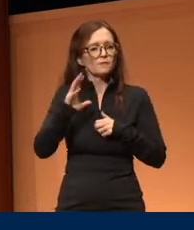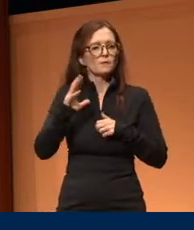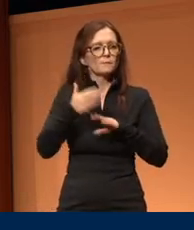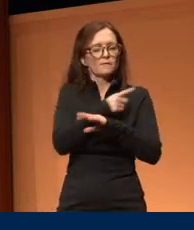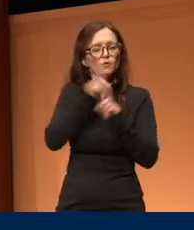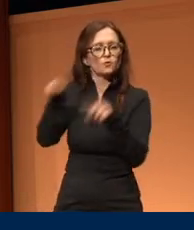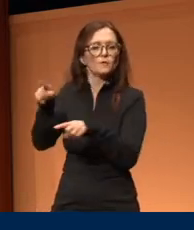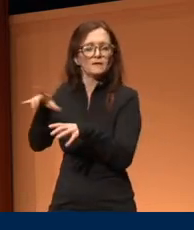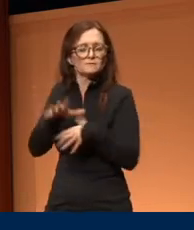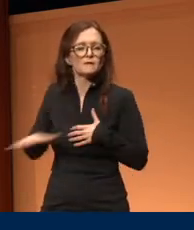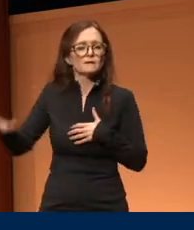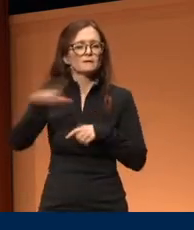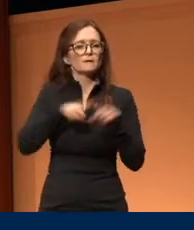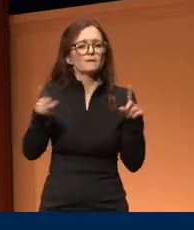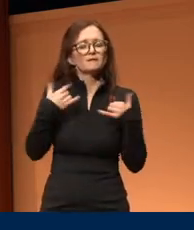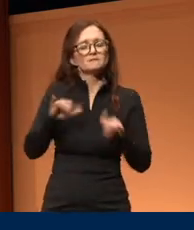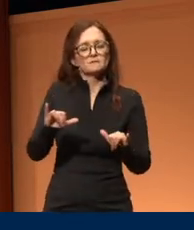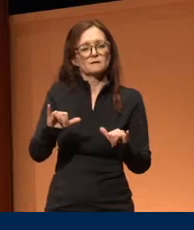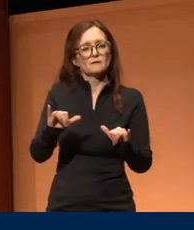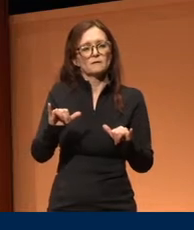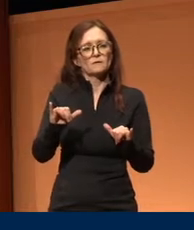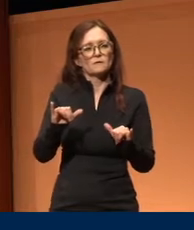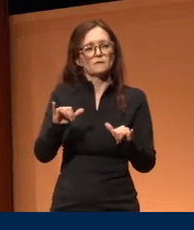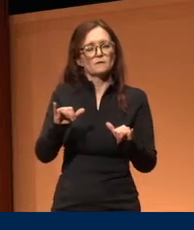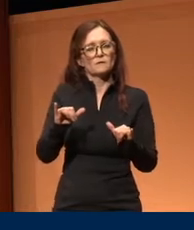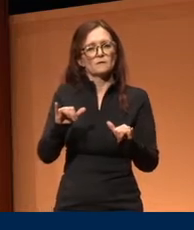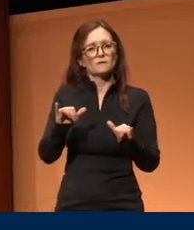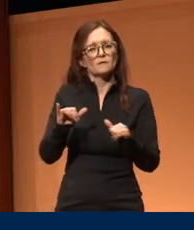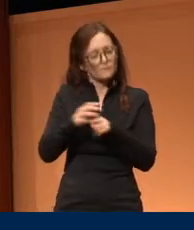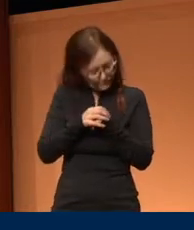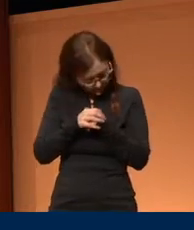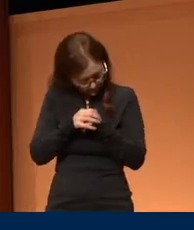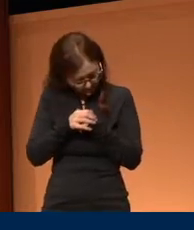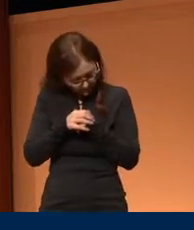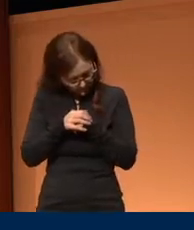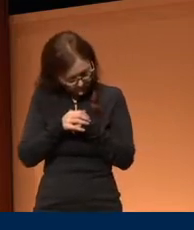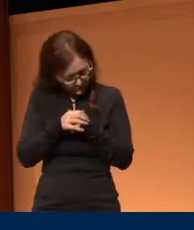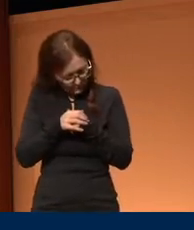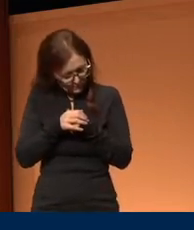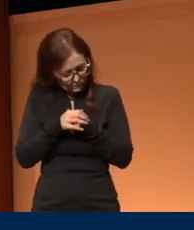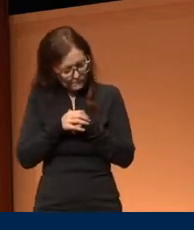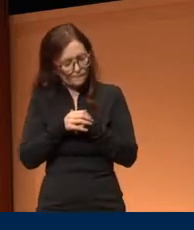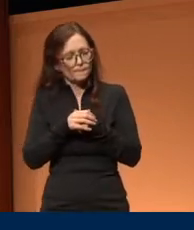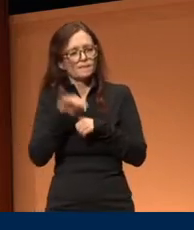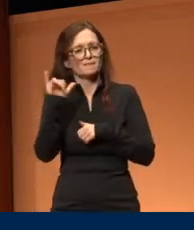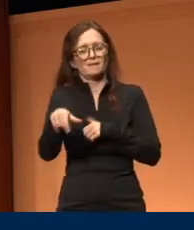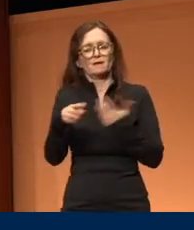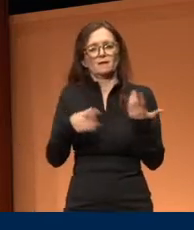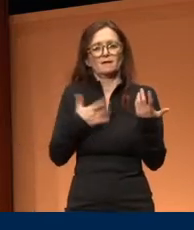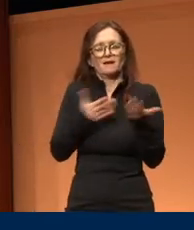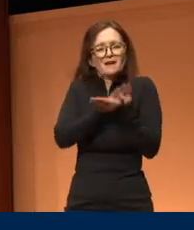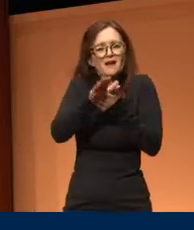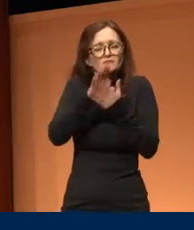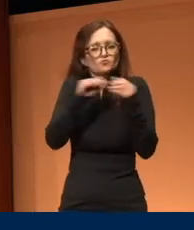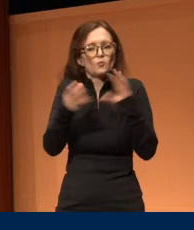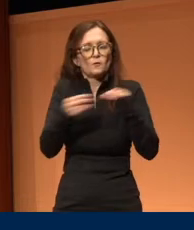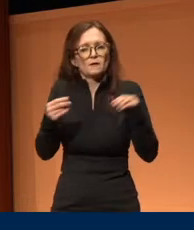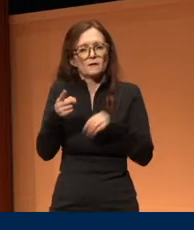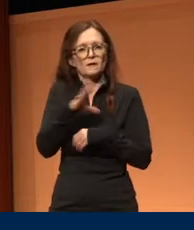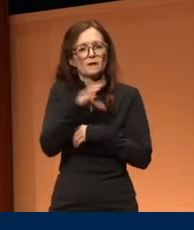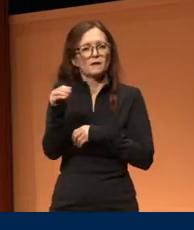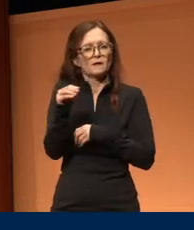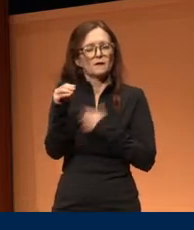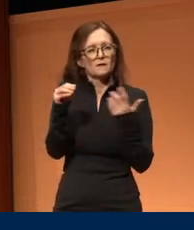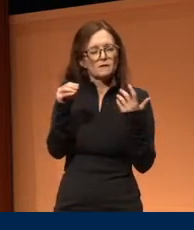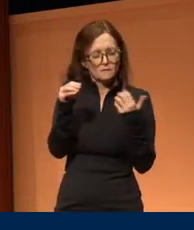entering that space. But they're still like Gerard from Normandy, right? They come equipped with a certain life story and